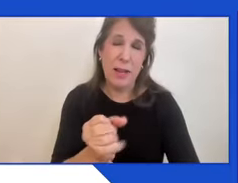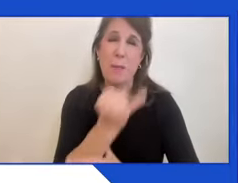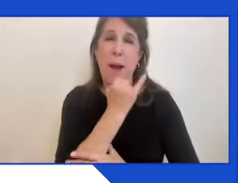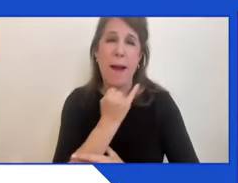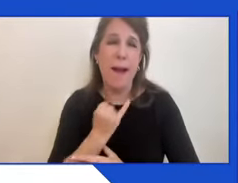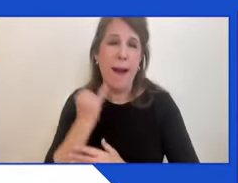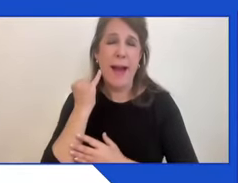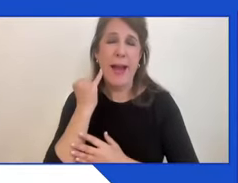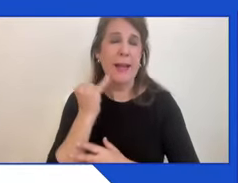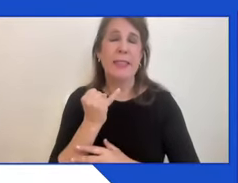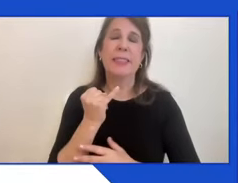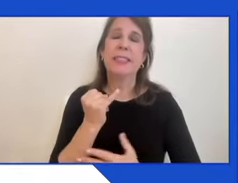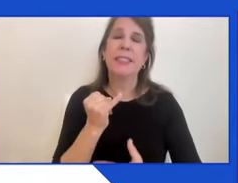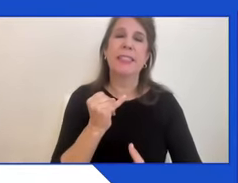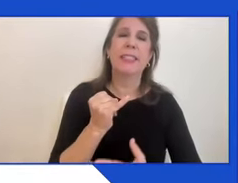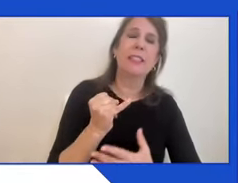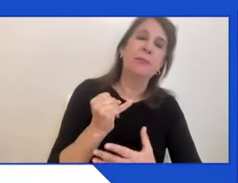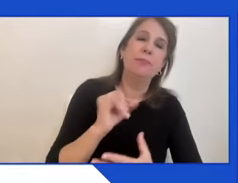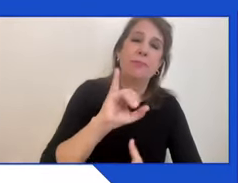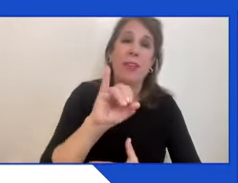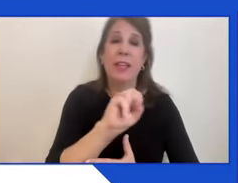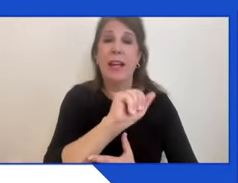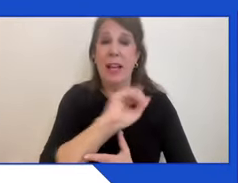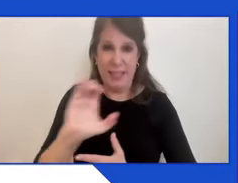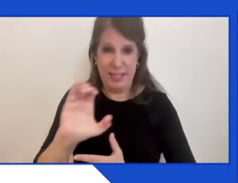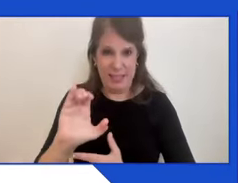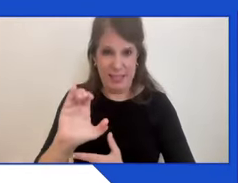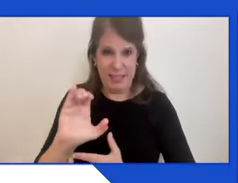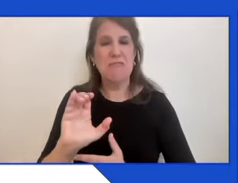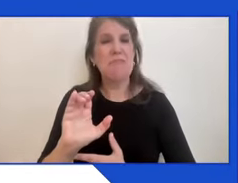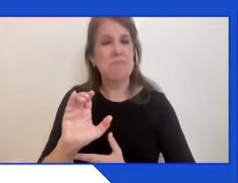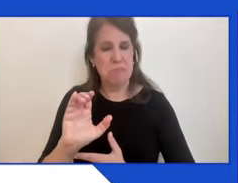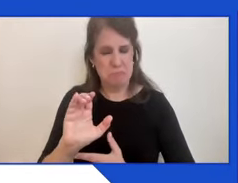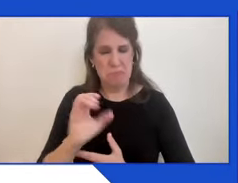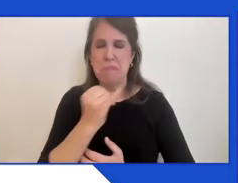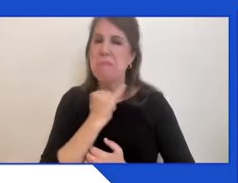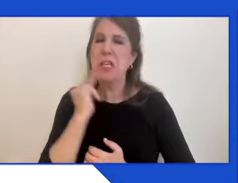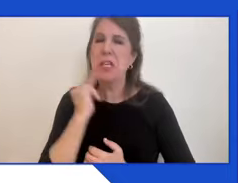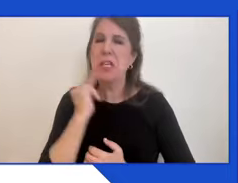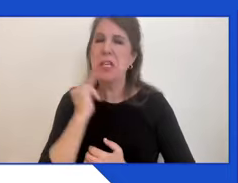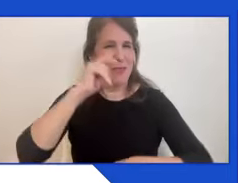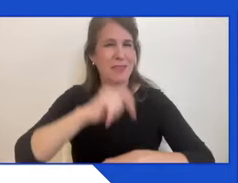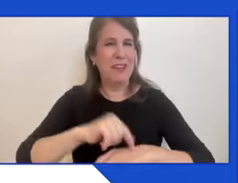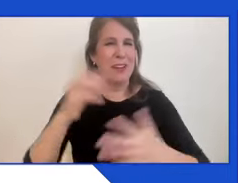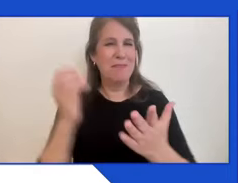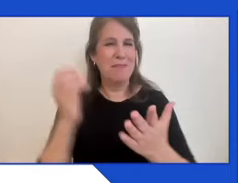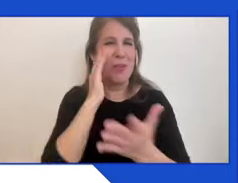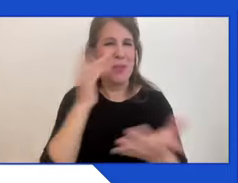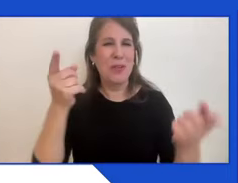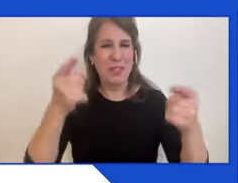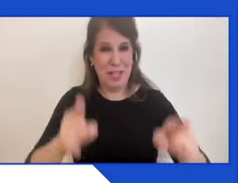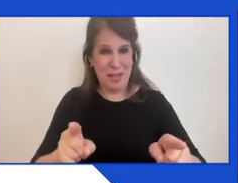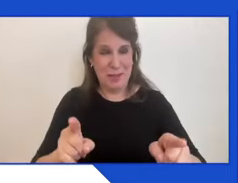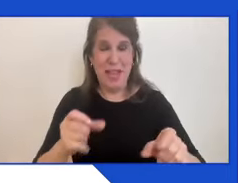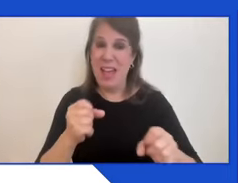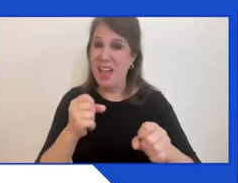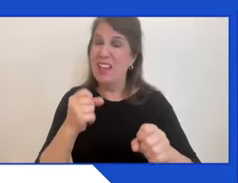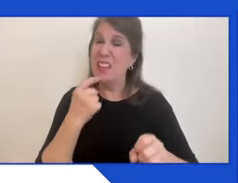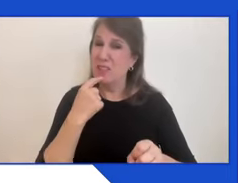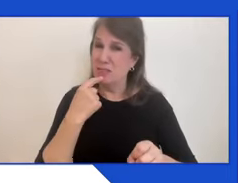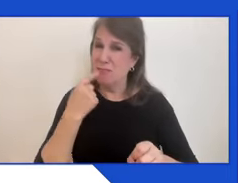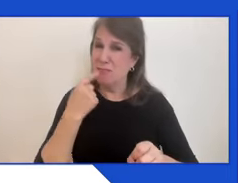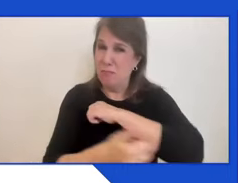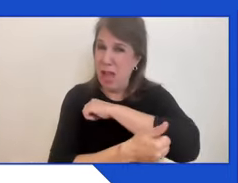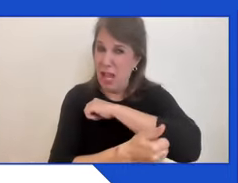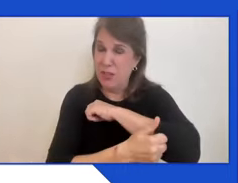Israel's deliverance will come, as proclaimed every year during Passover. It says, in every generation they